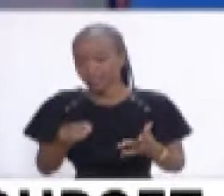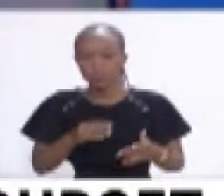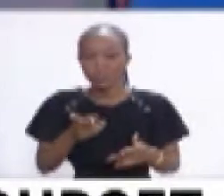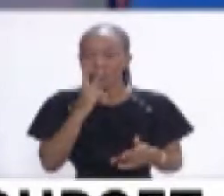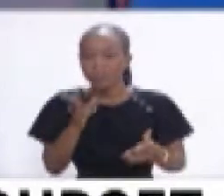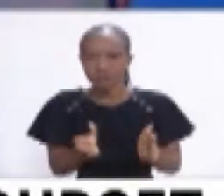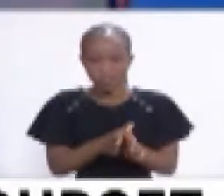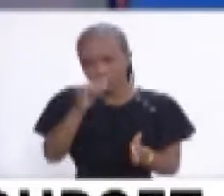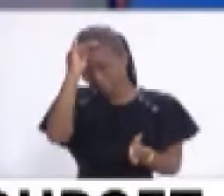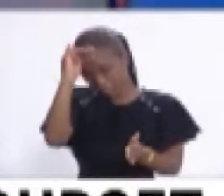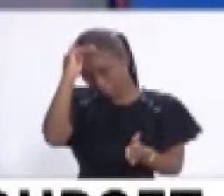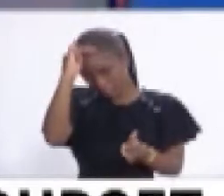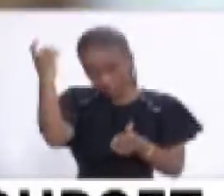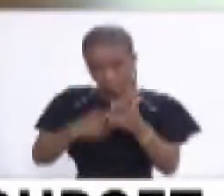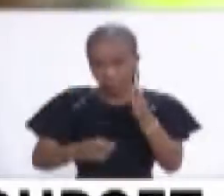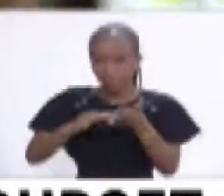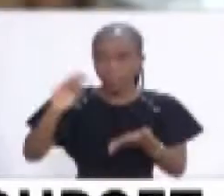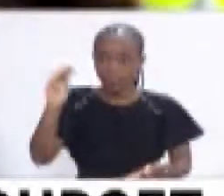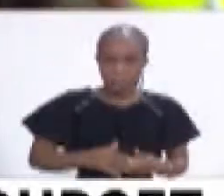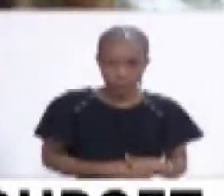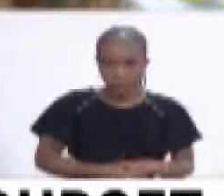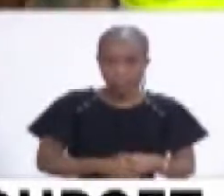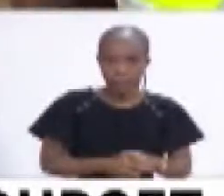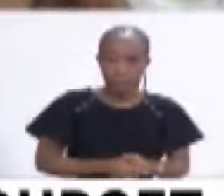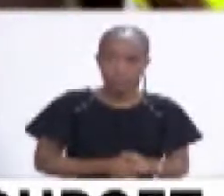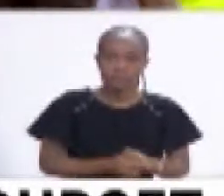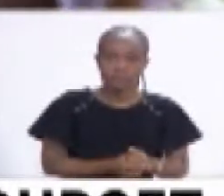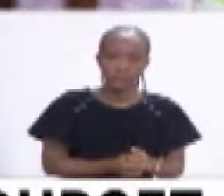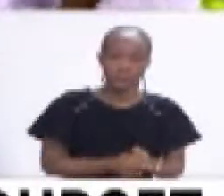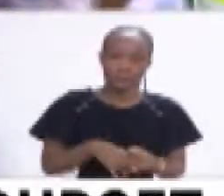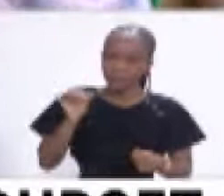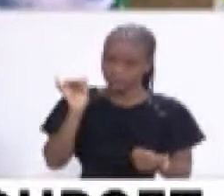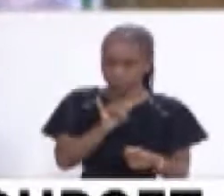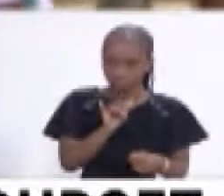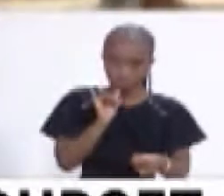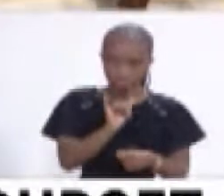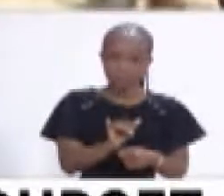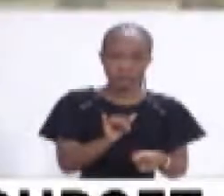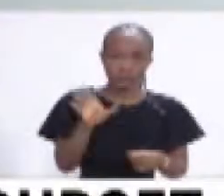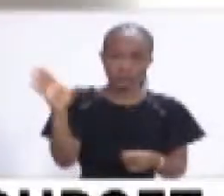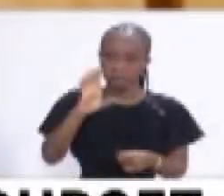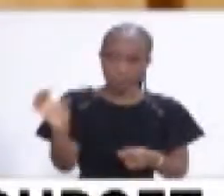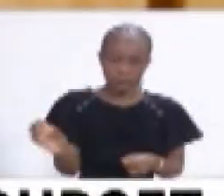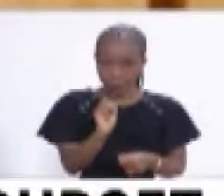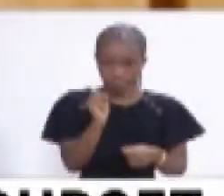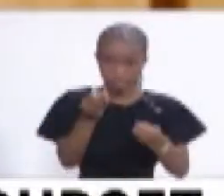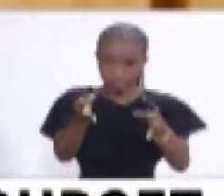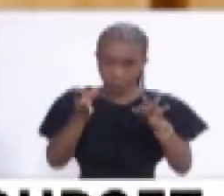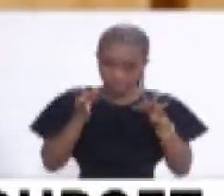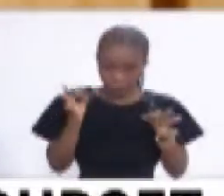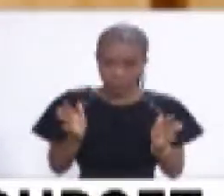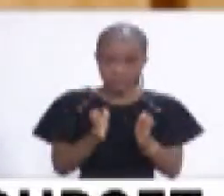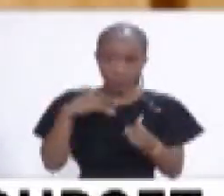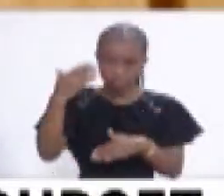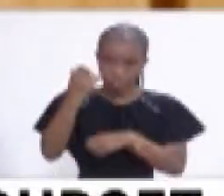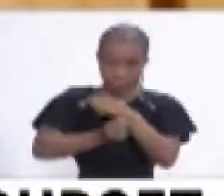cigarettes and alcohol. For many people, budget reading is an annual ritual that the Cabinet Secretary for Finance reads every